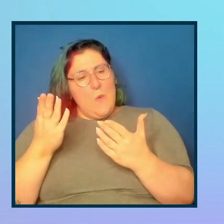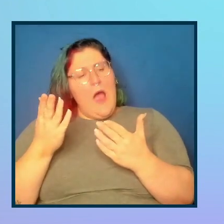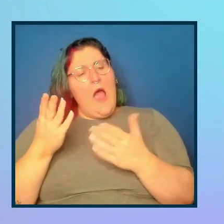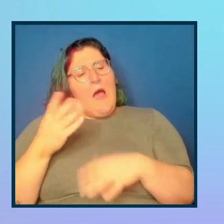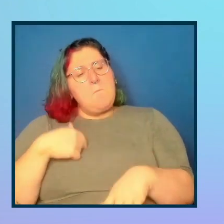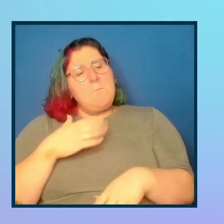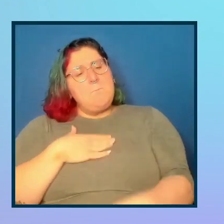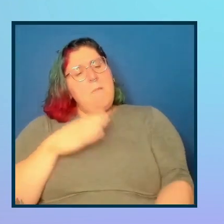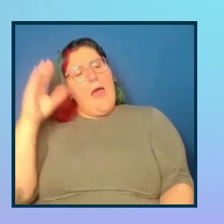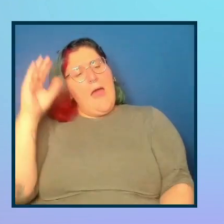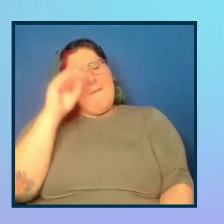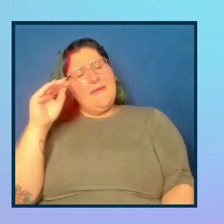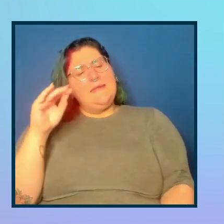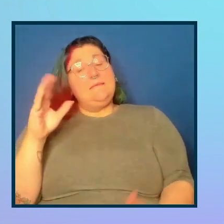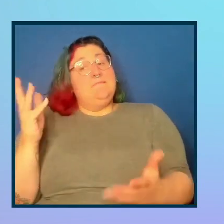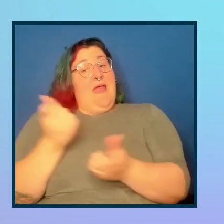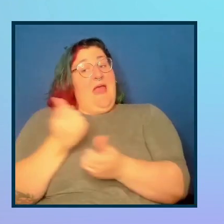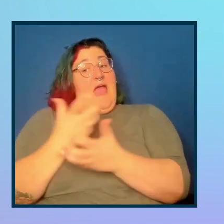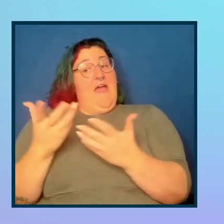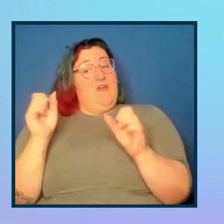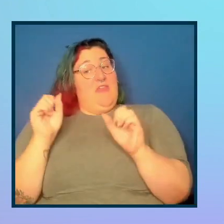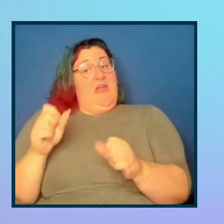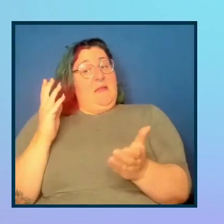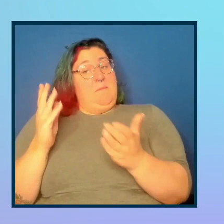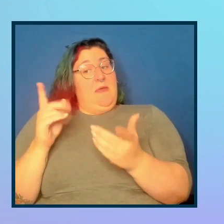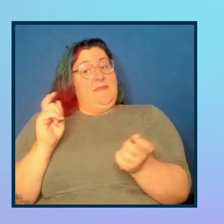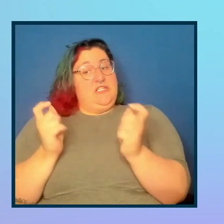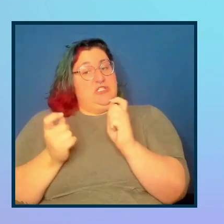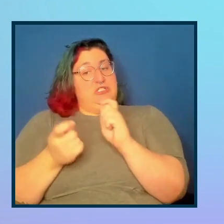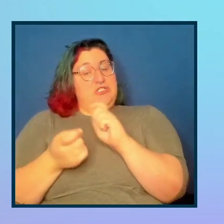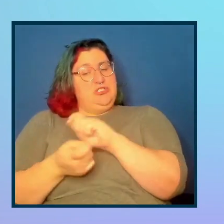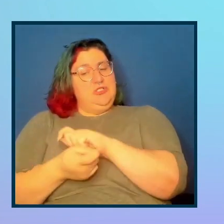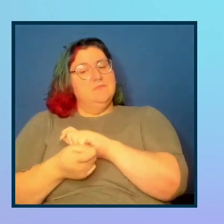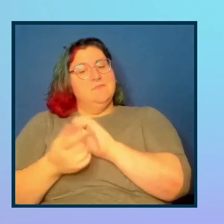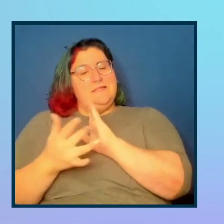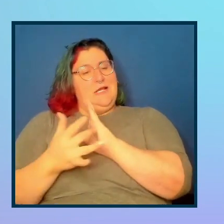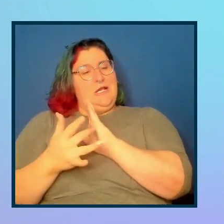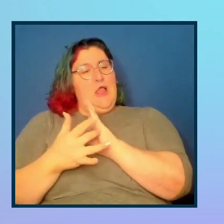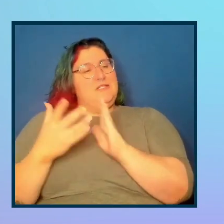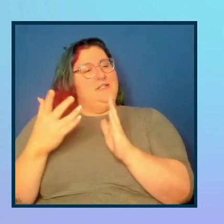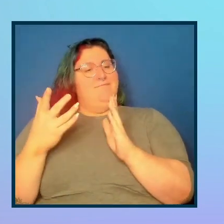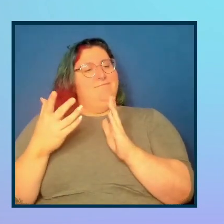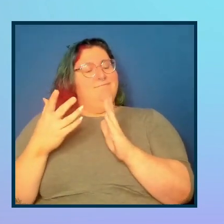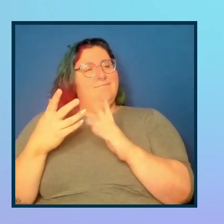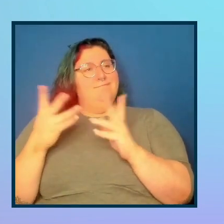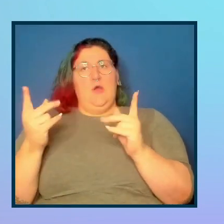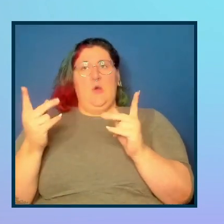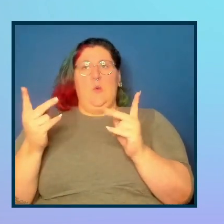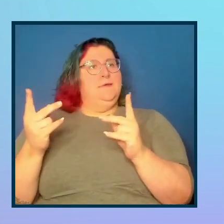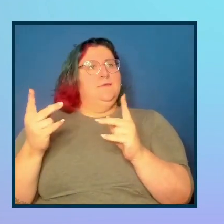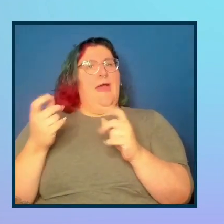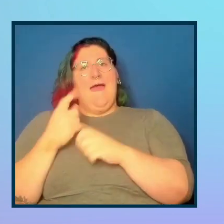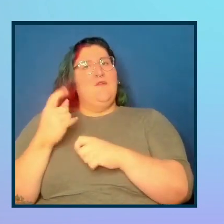is subject to change just because the pace of the technology at the moment is very quick. So it seems like almost every year a